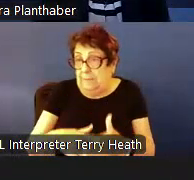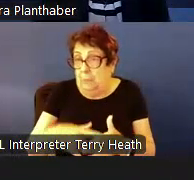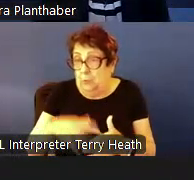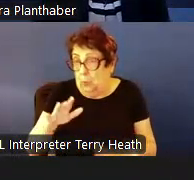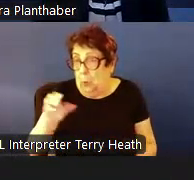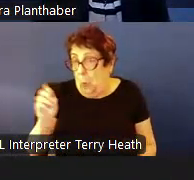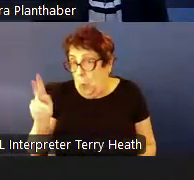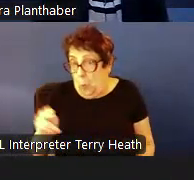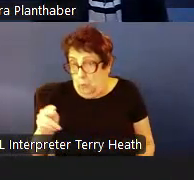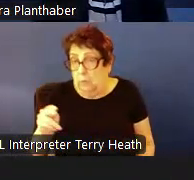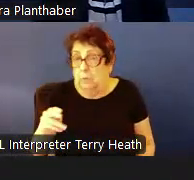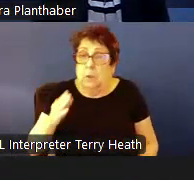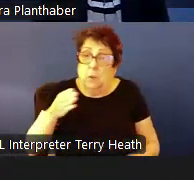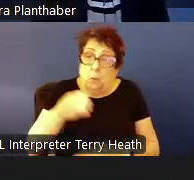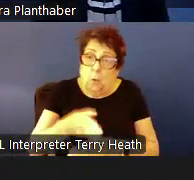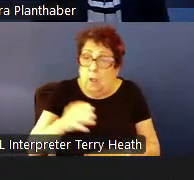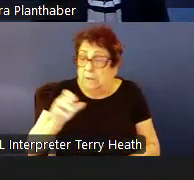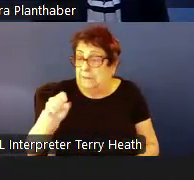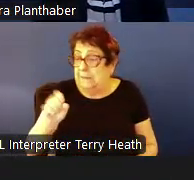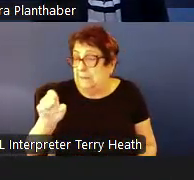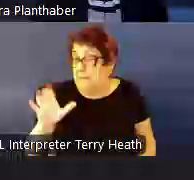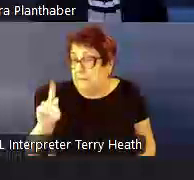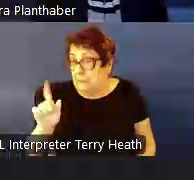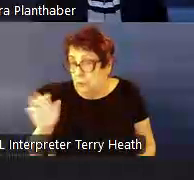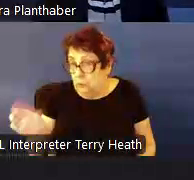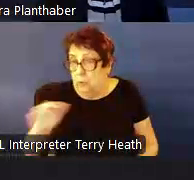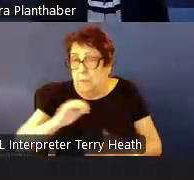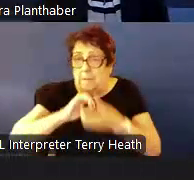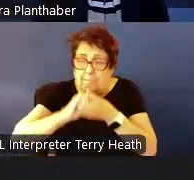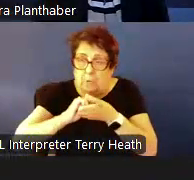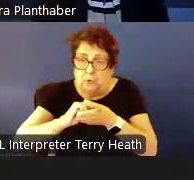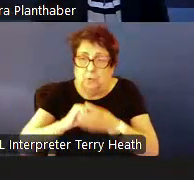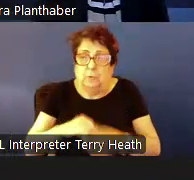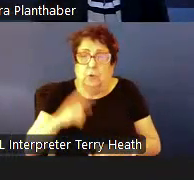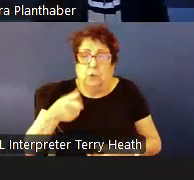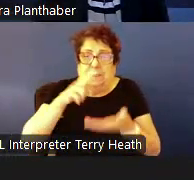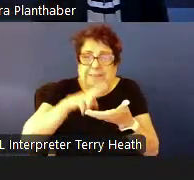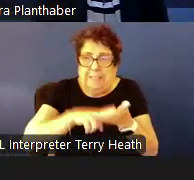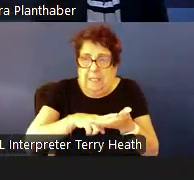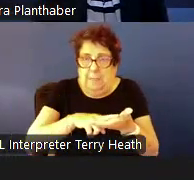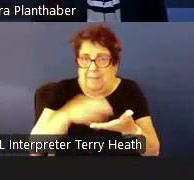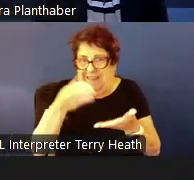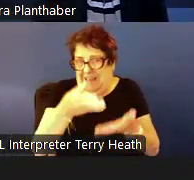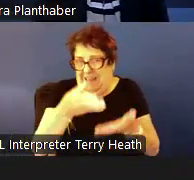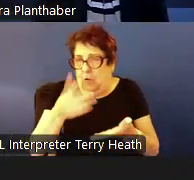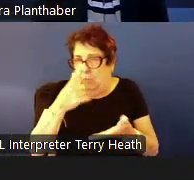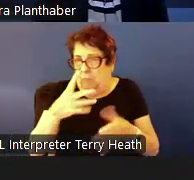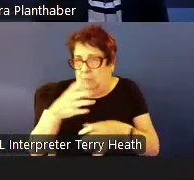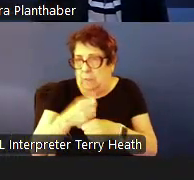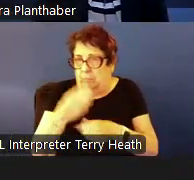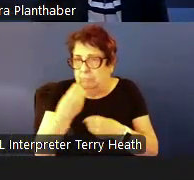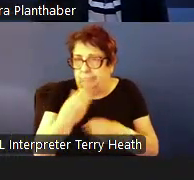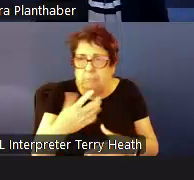the HSRC listserv on the HSRC website and receive notices about